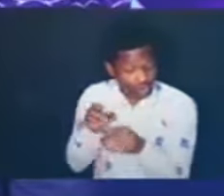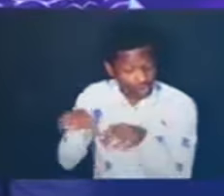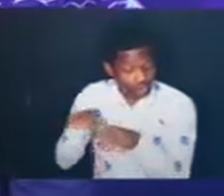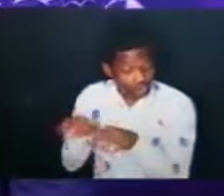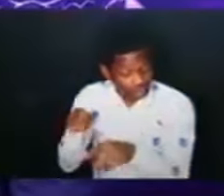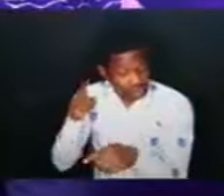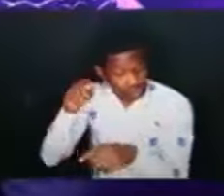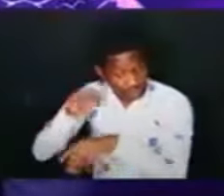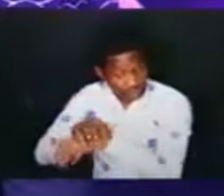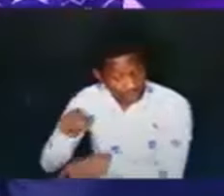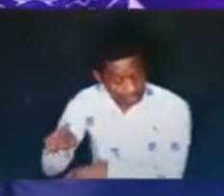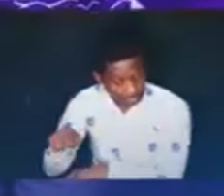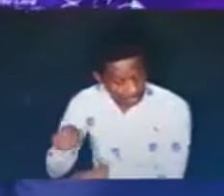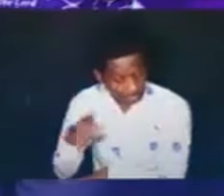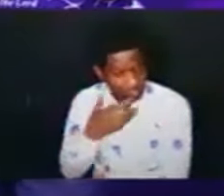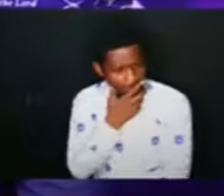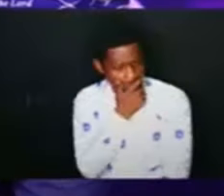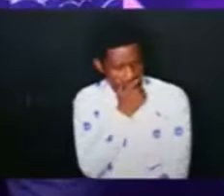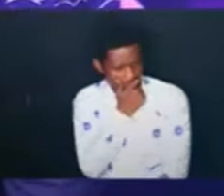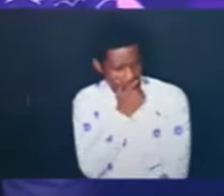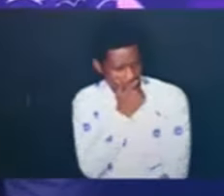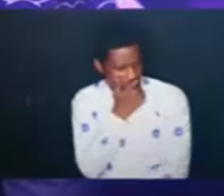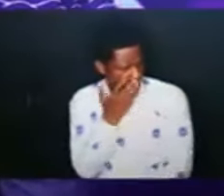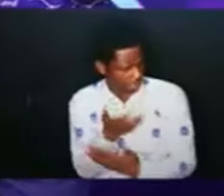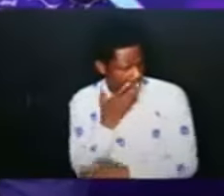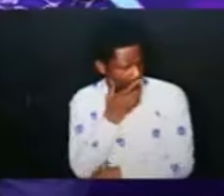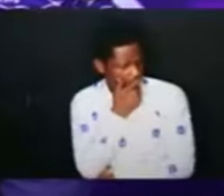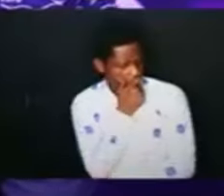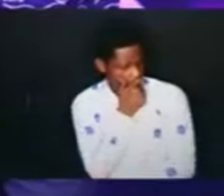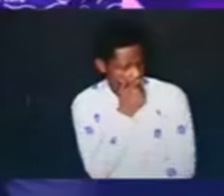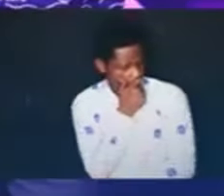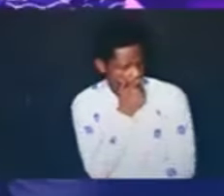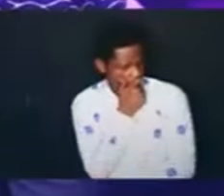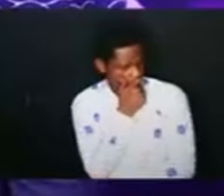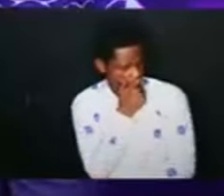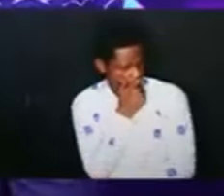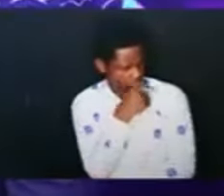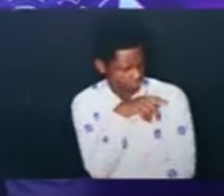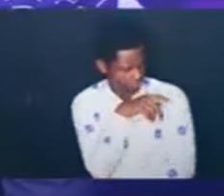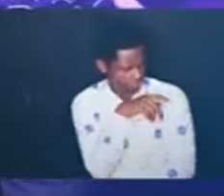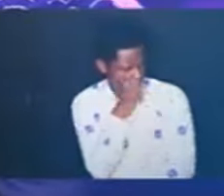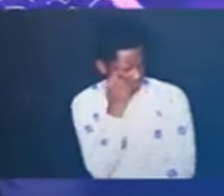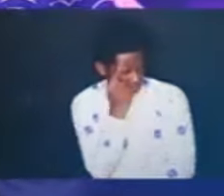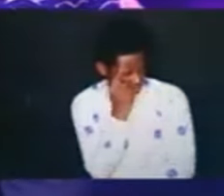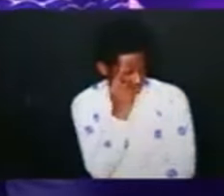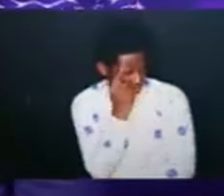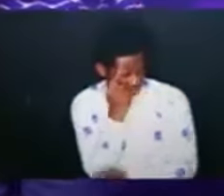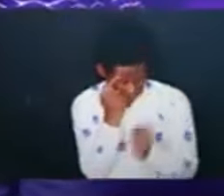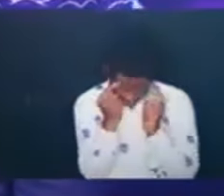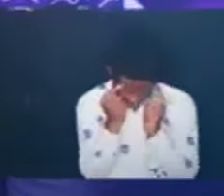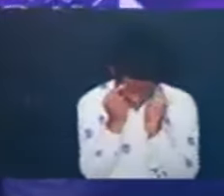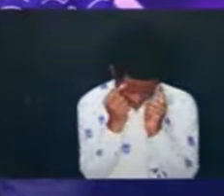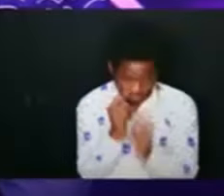ja ewu no," what can I say? Ebia Yosef betanien. Now what you are imboni ayeye no soka. See, their